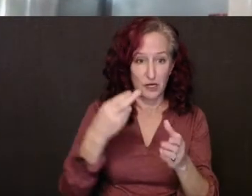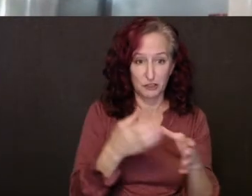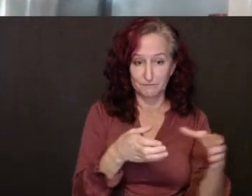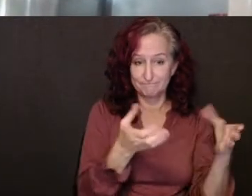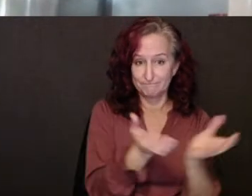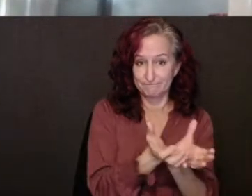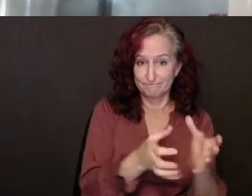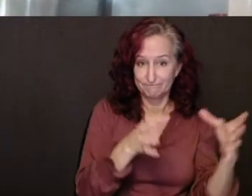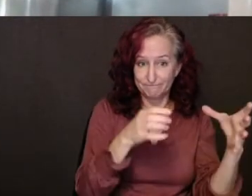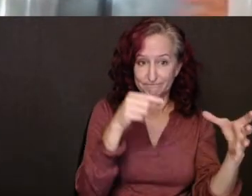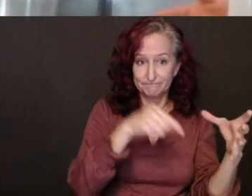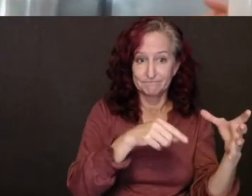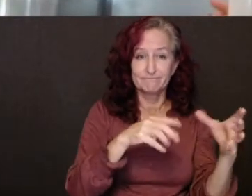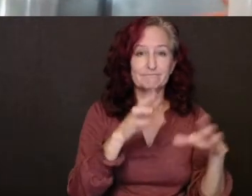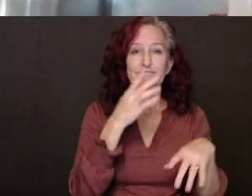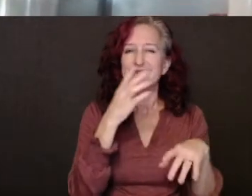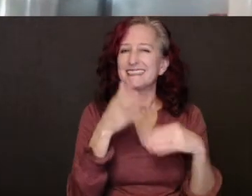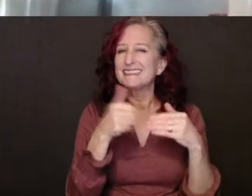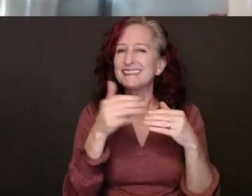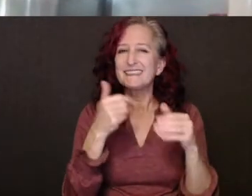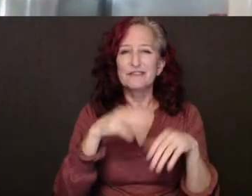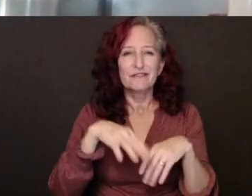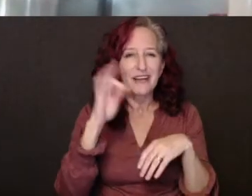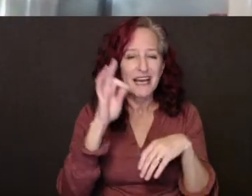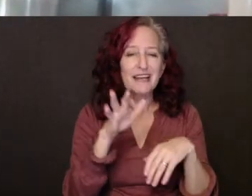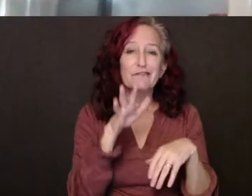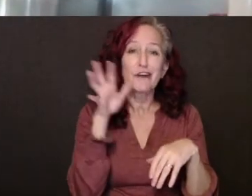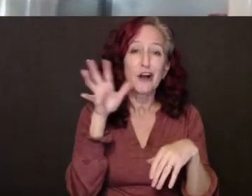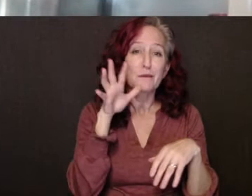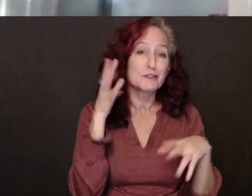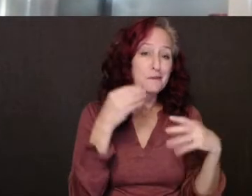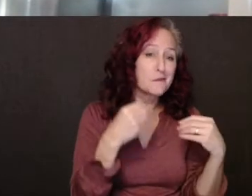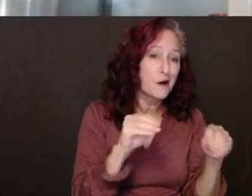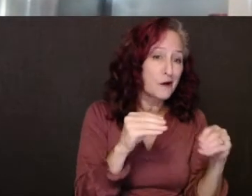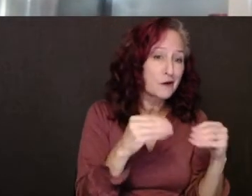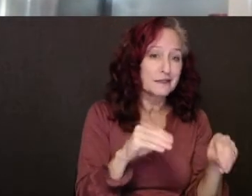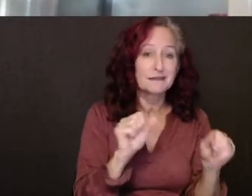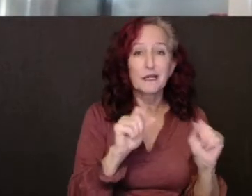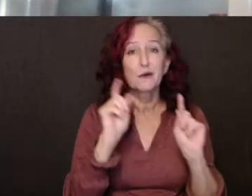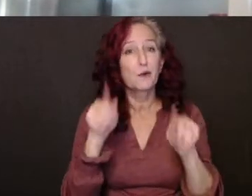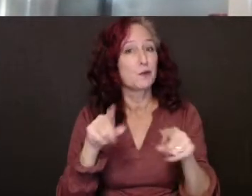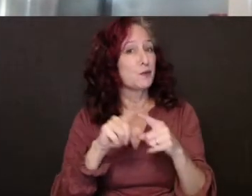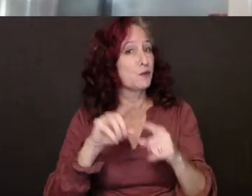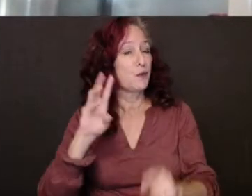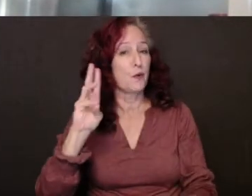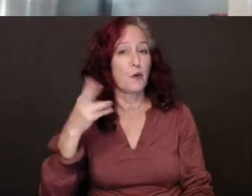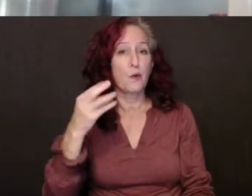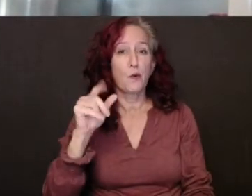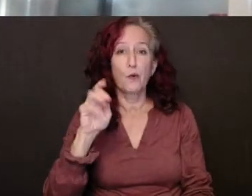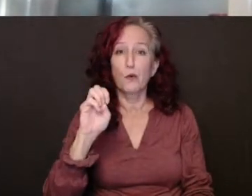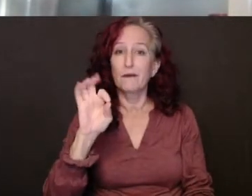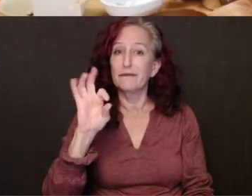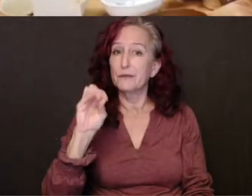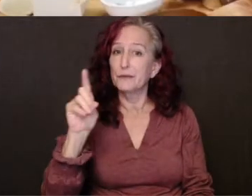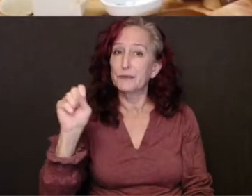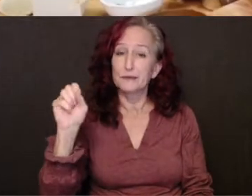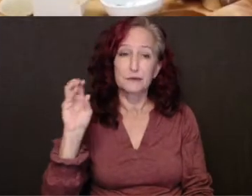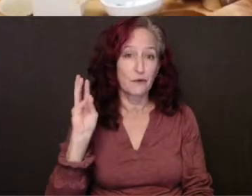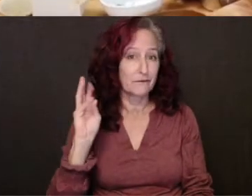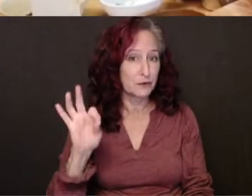just going to introduce you to each ingredient that I'm going to make, okay? First of all, we have our butternut